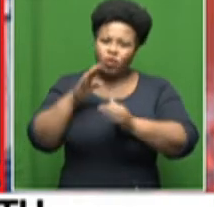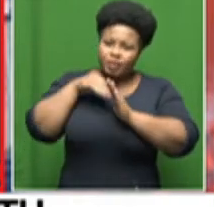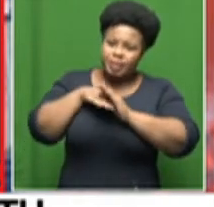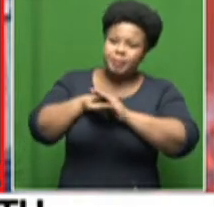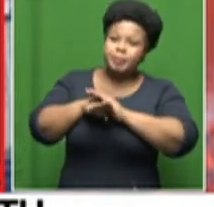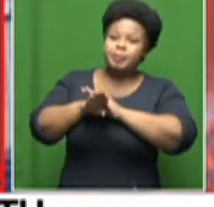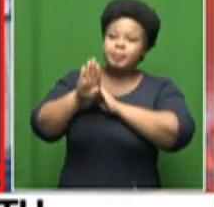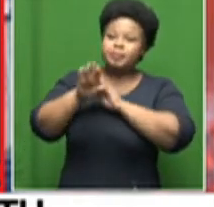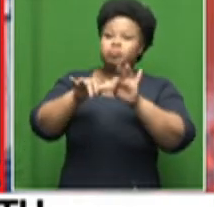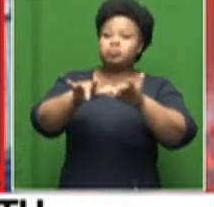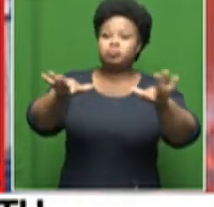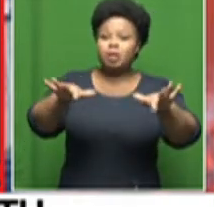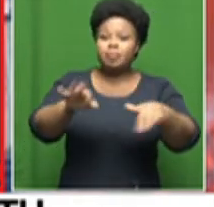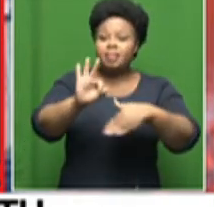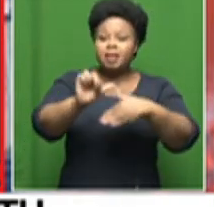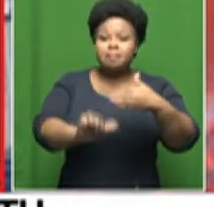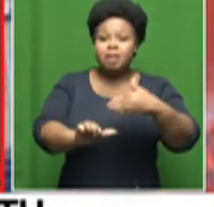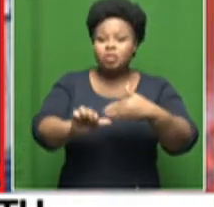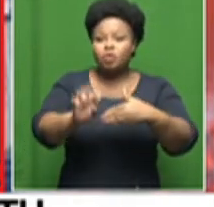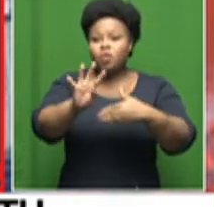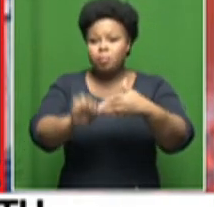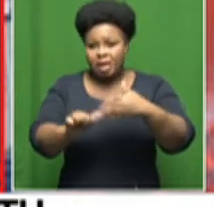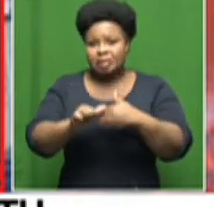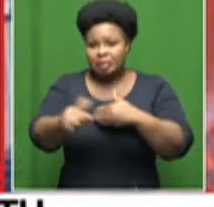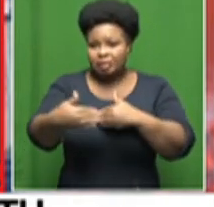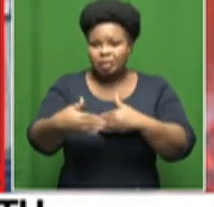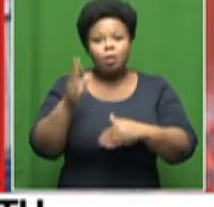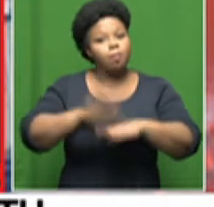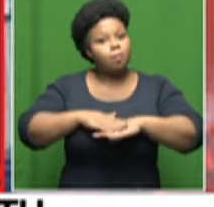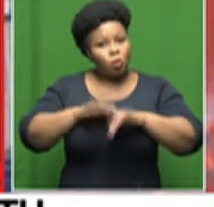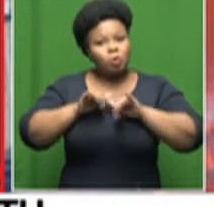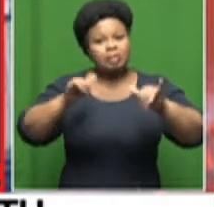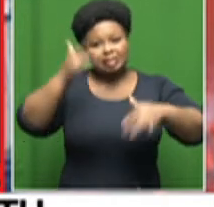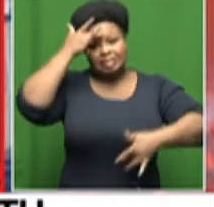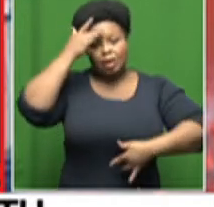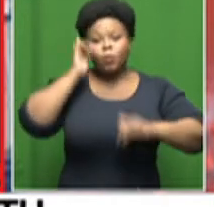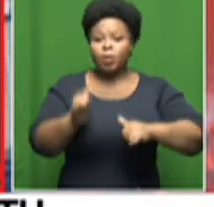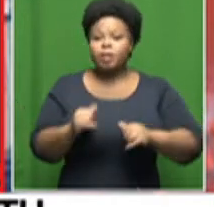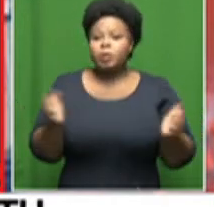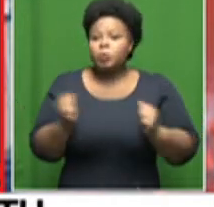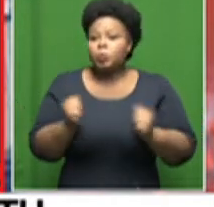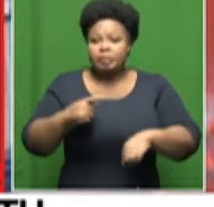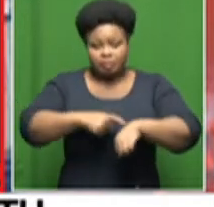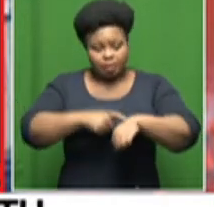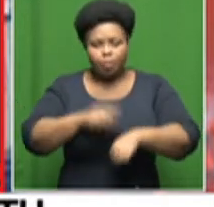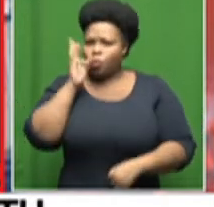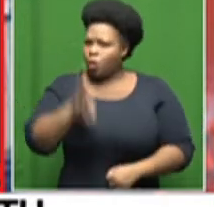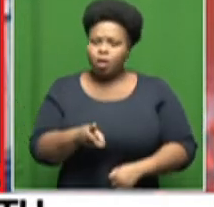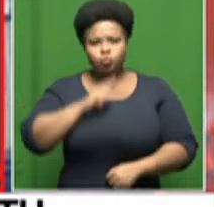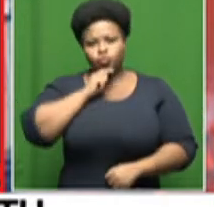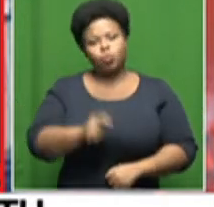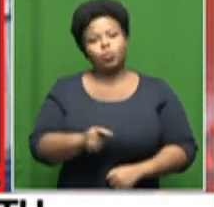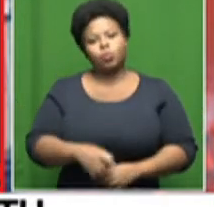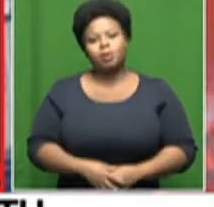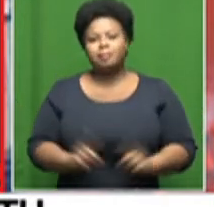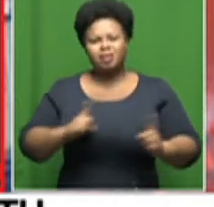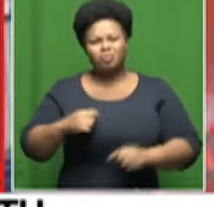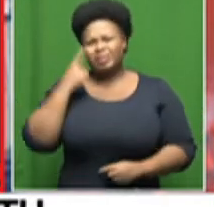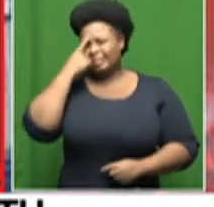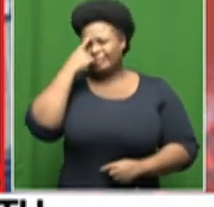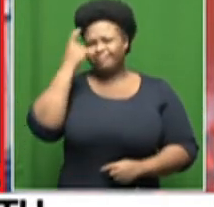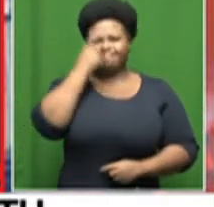next, probably in 3-4 months, when we head into the winter period. And the question that we need to ask ourselves, in the context of knowing that the